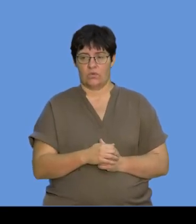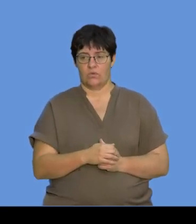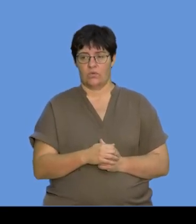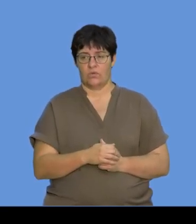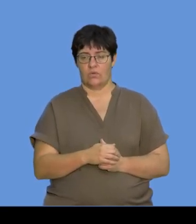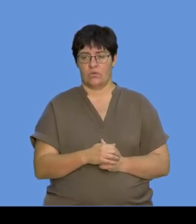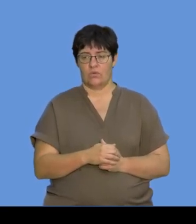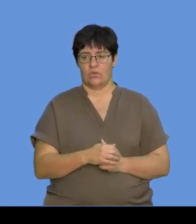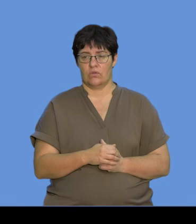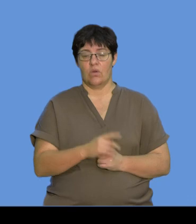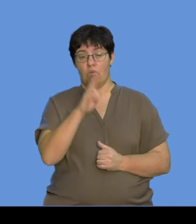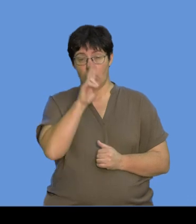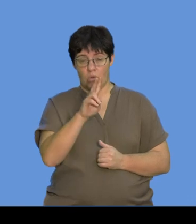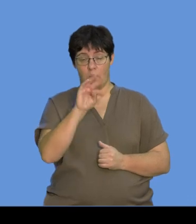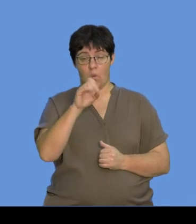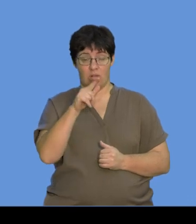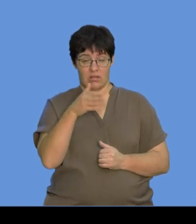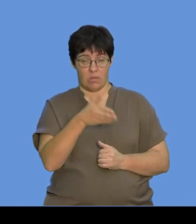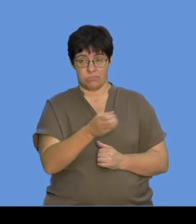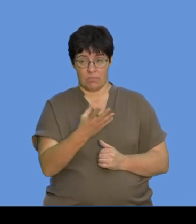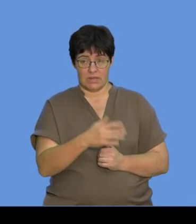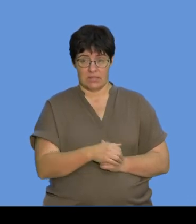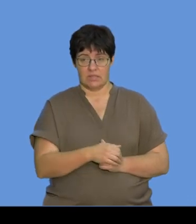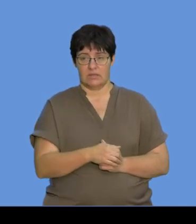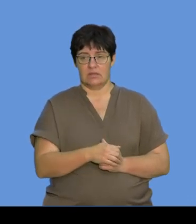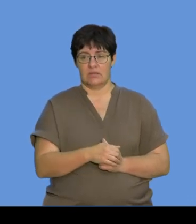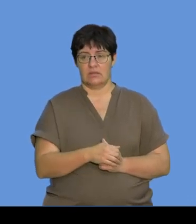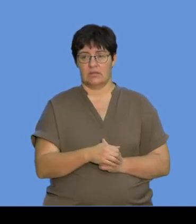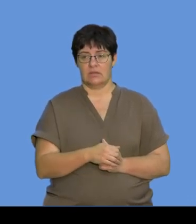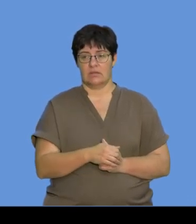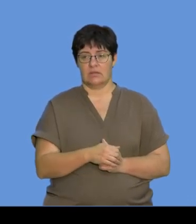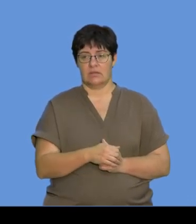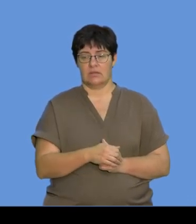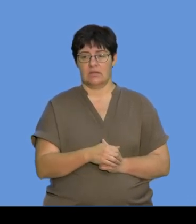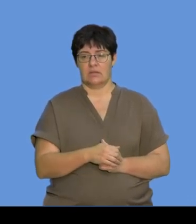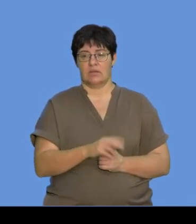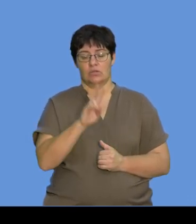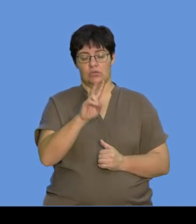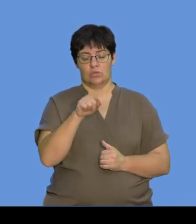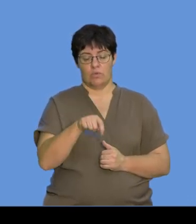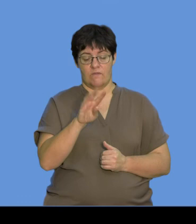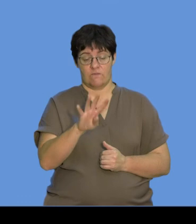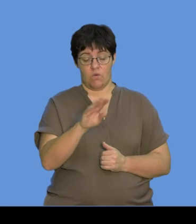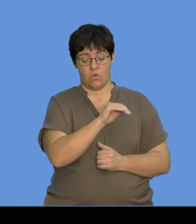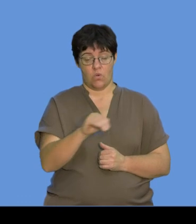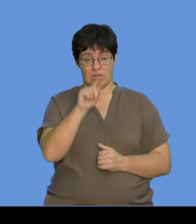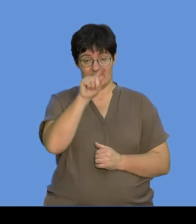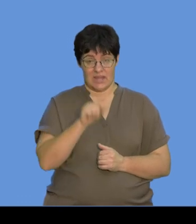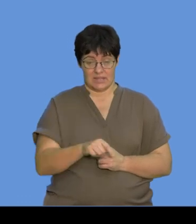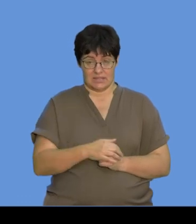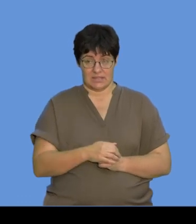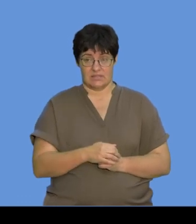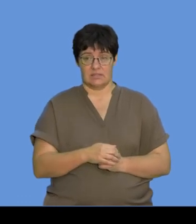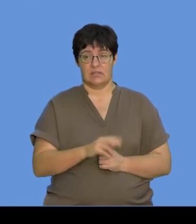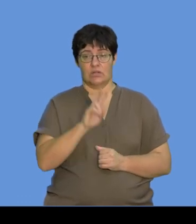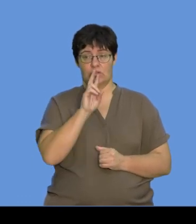looking for the moles that are present, okay? So this works out to 2,4